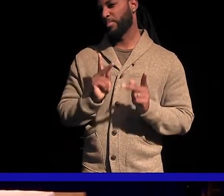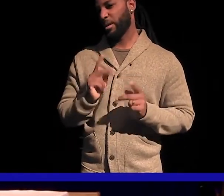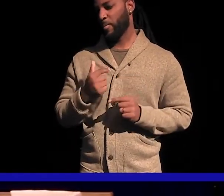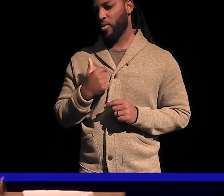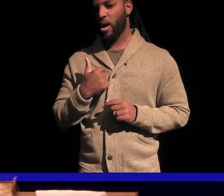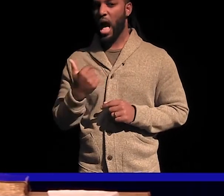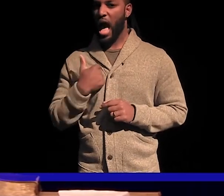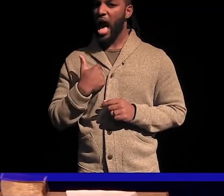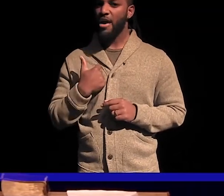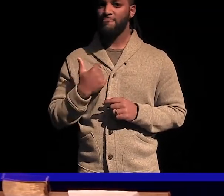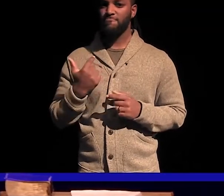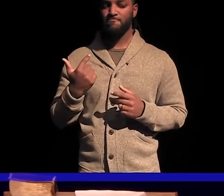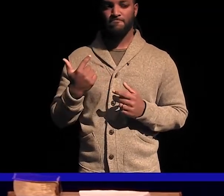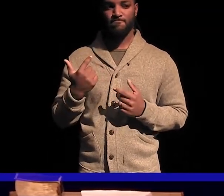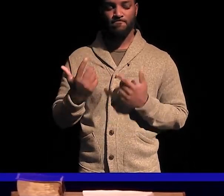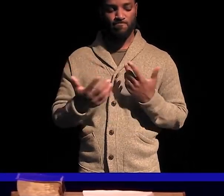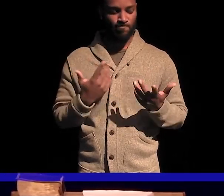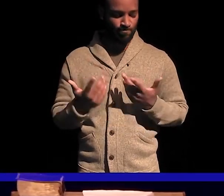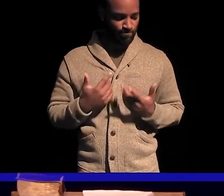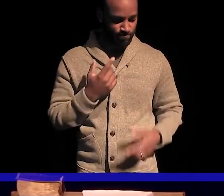who has made it,